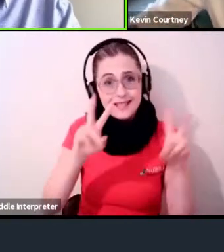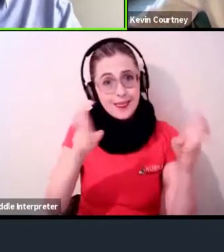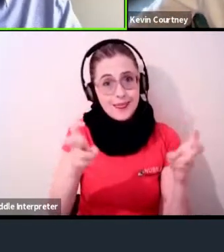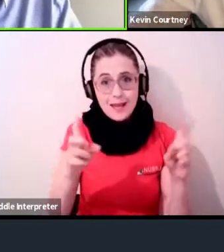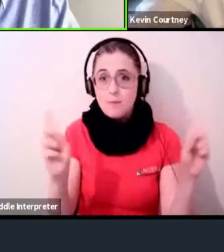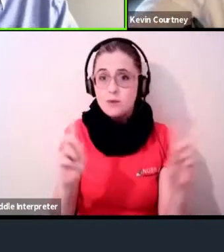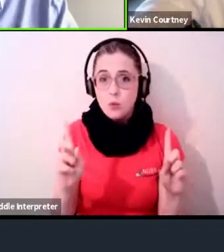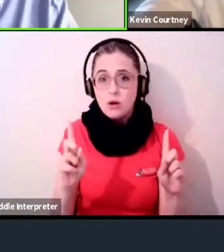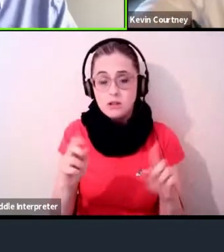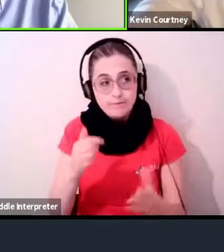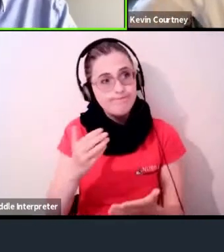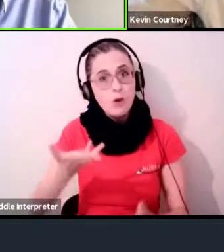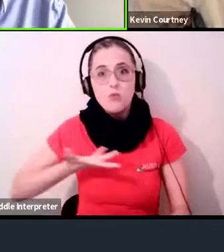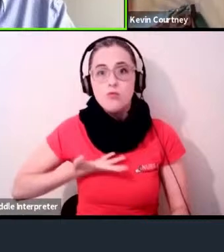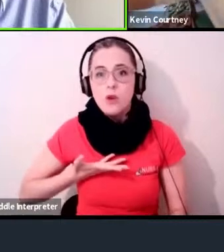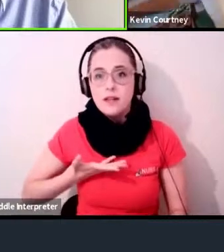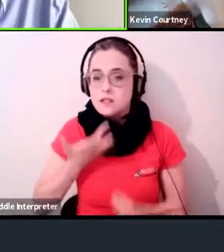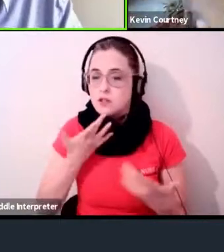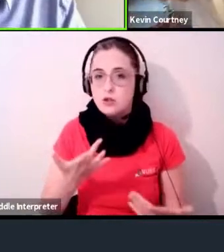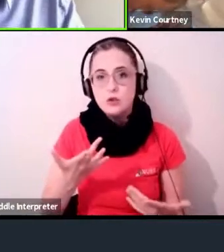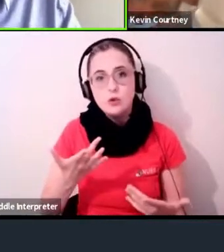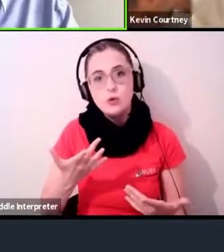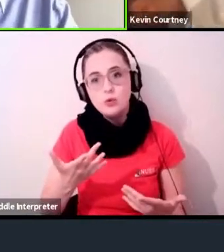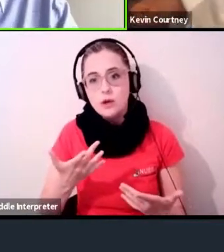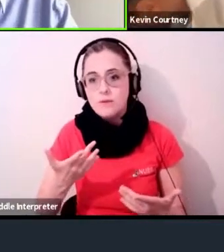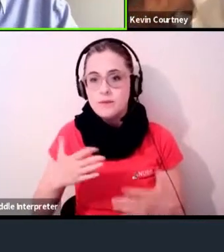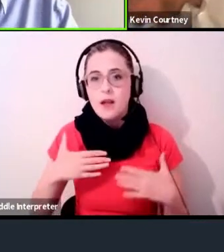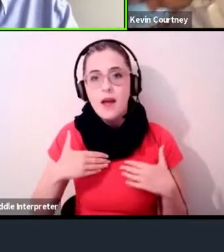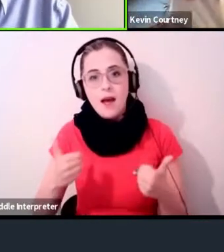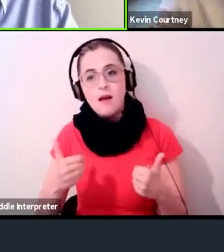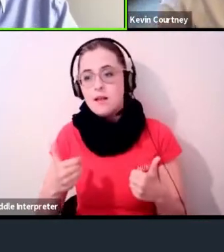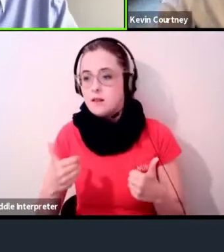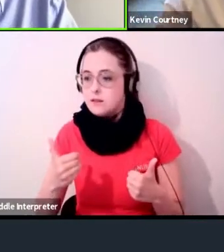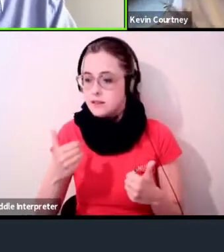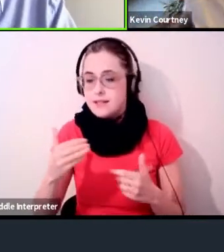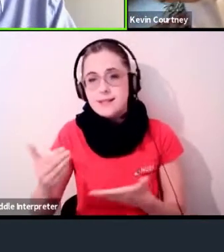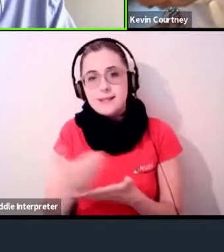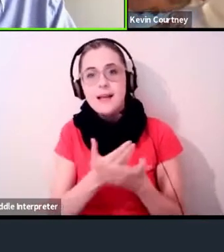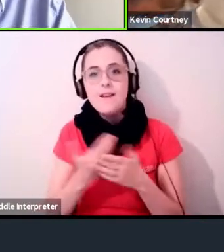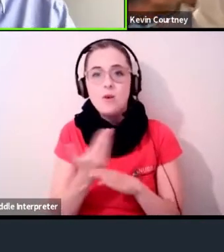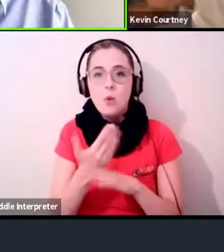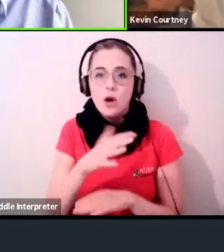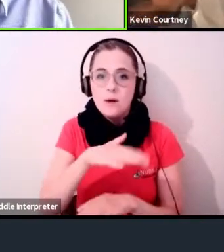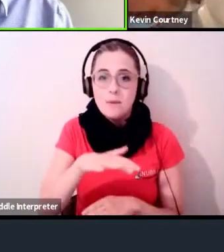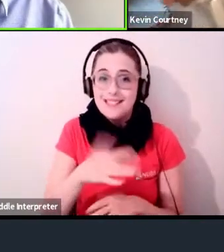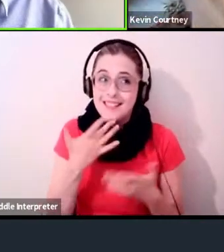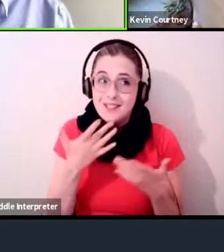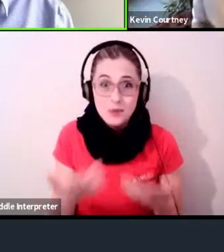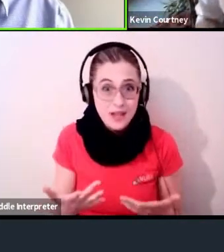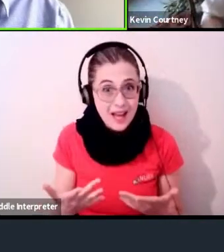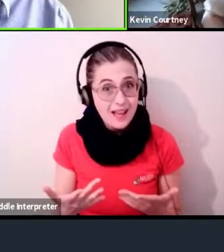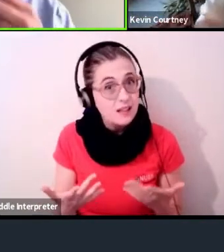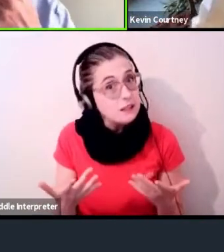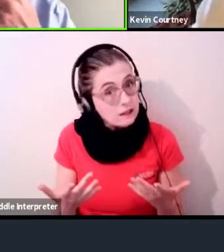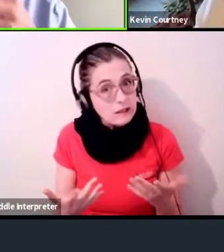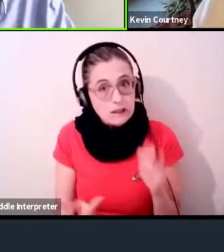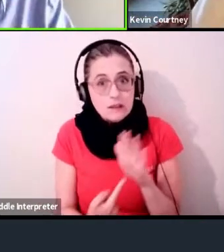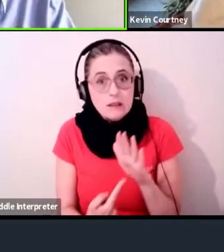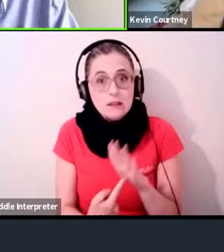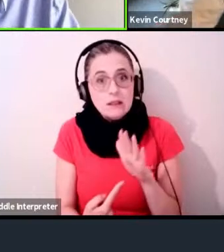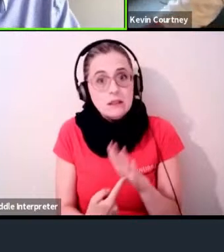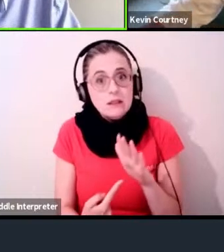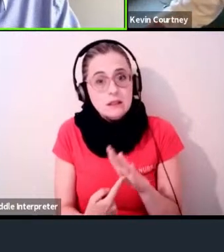this year, the call to remember the dead and fight for the living has never been so relevant and